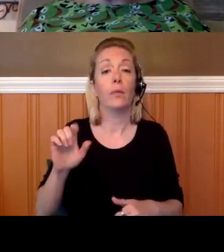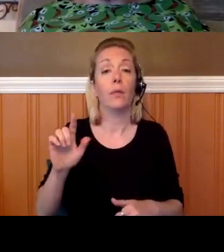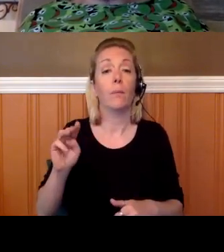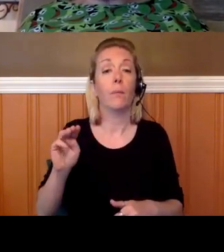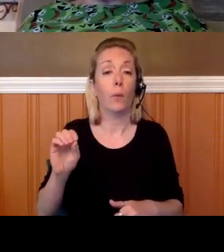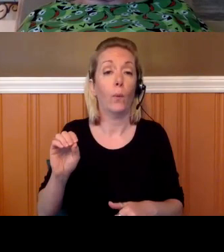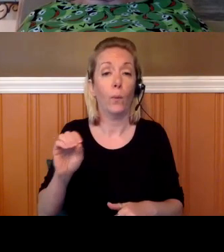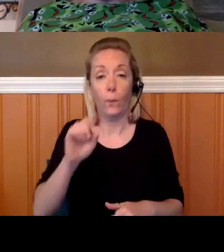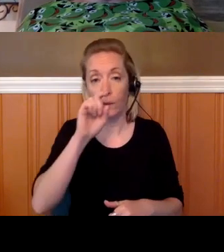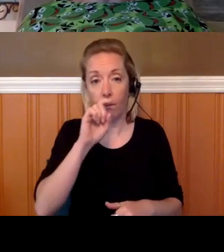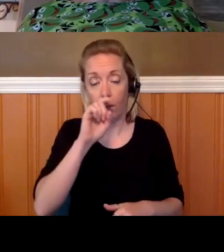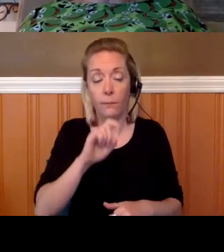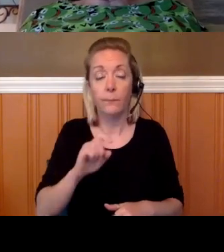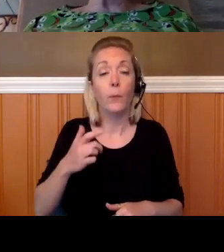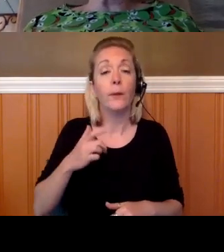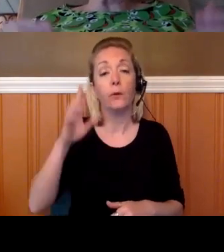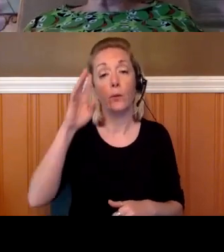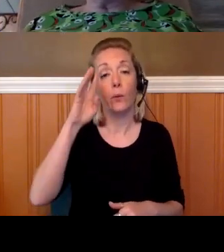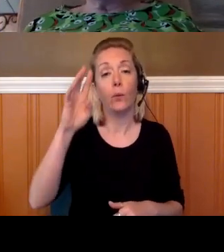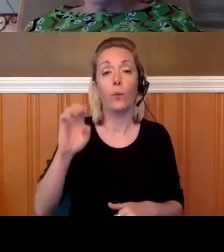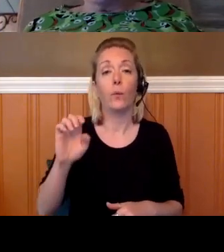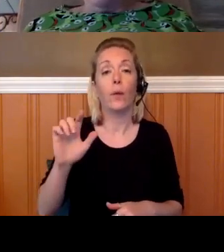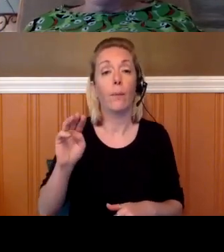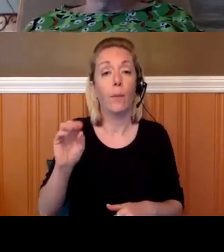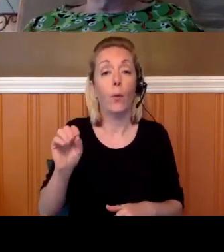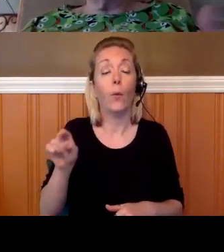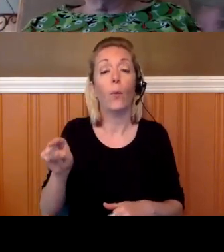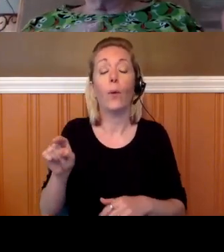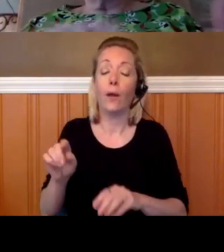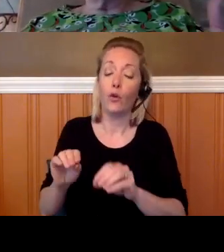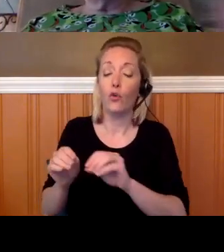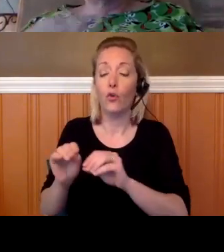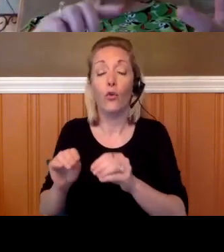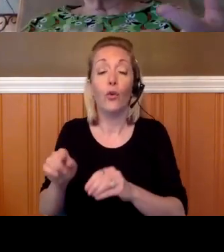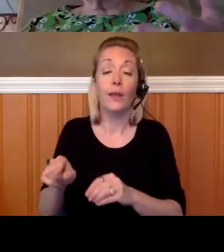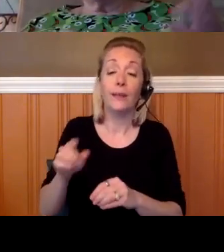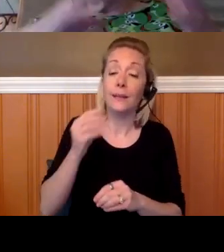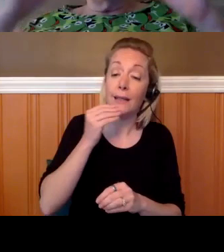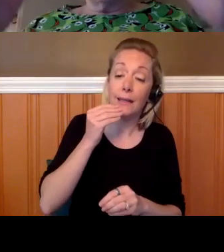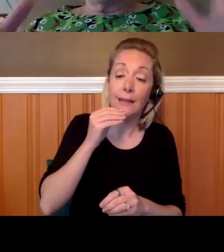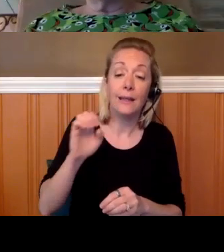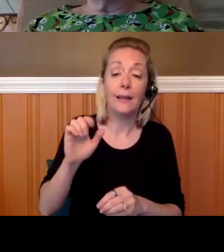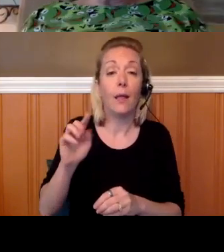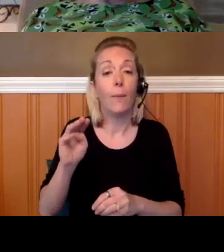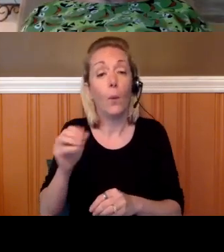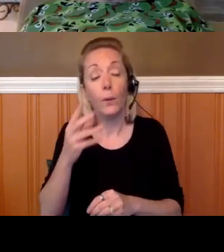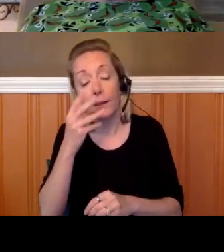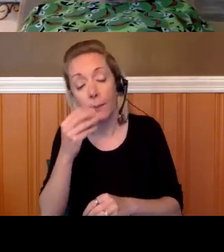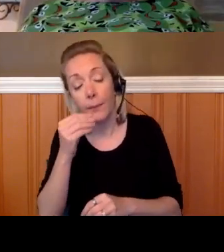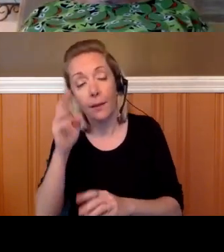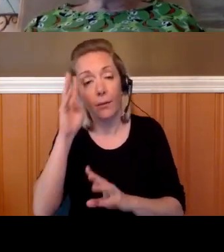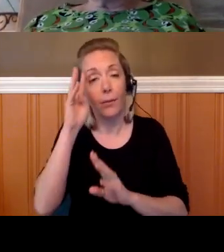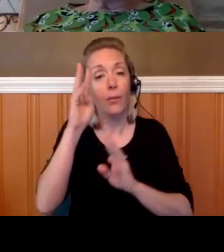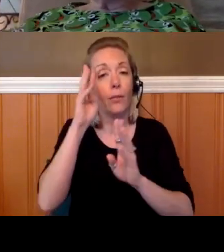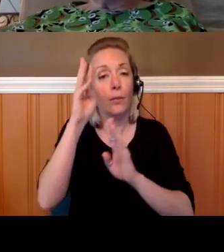And we pretend with Elmo, he eats, he sleeps, he does, whatever, because that